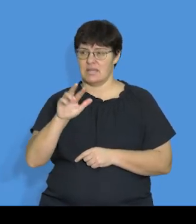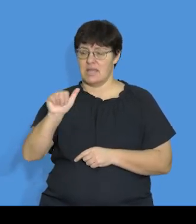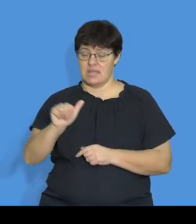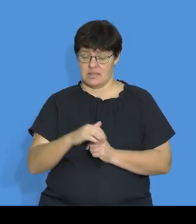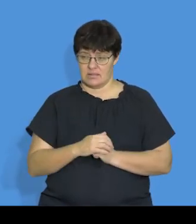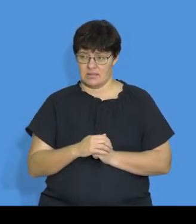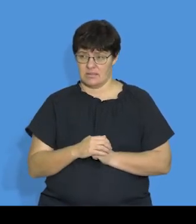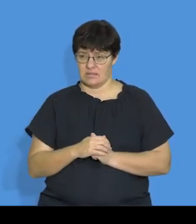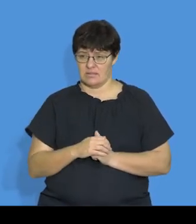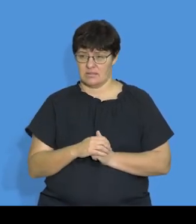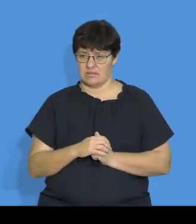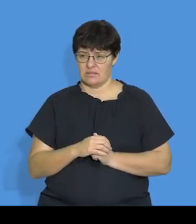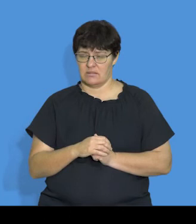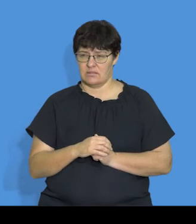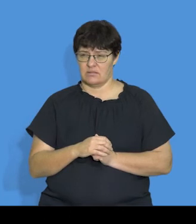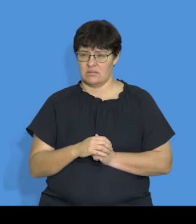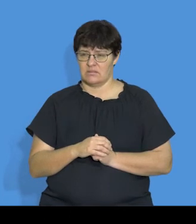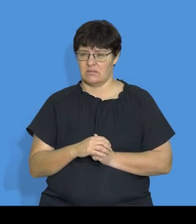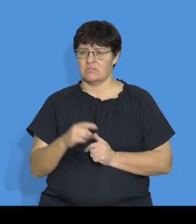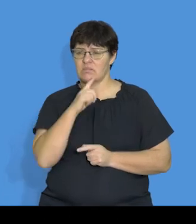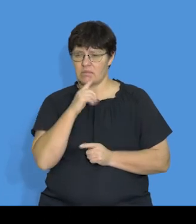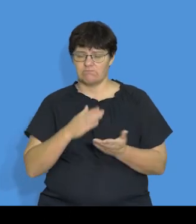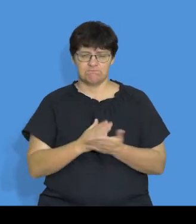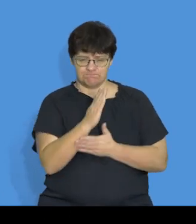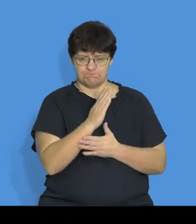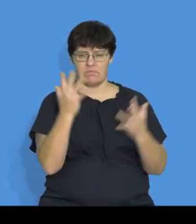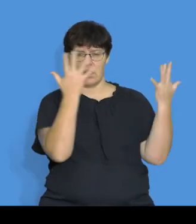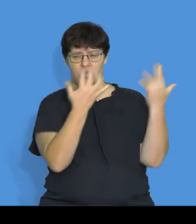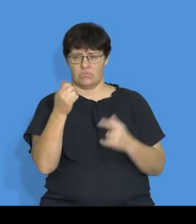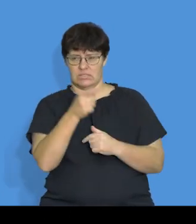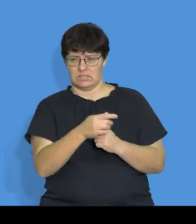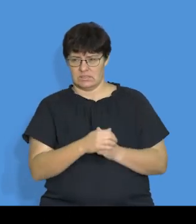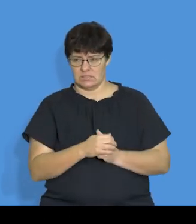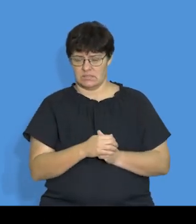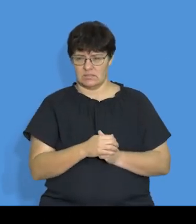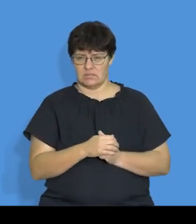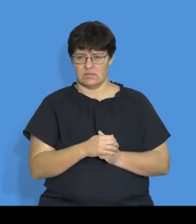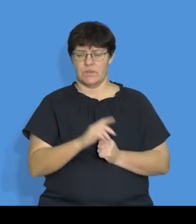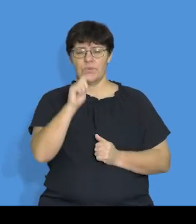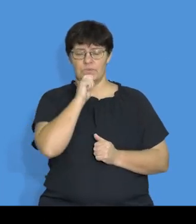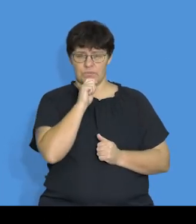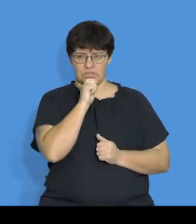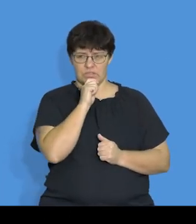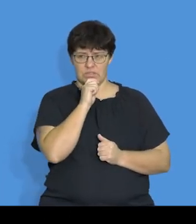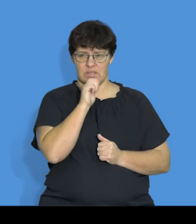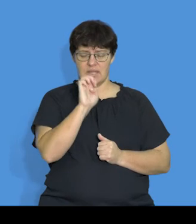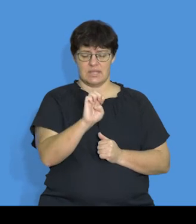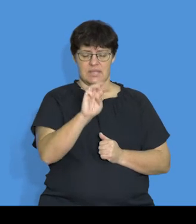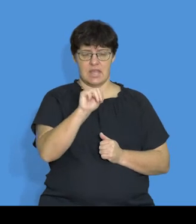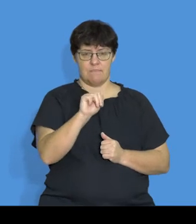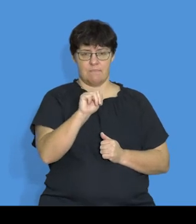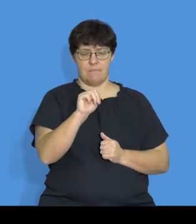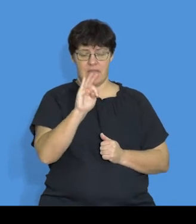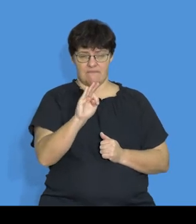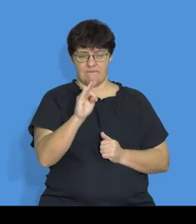But now let's go via the route of calculating using the EMF equation.